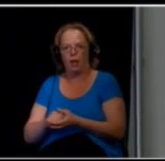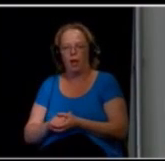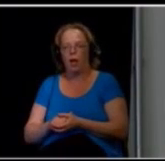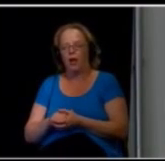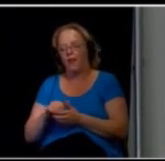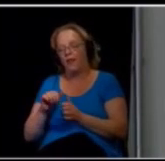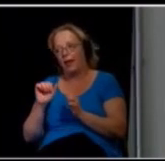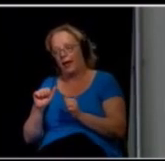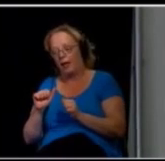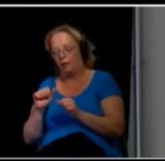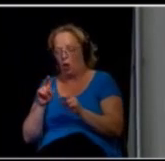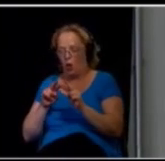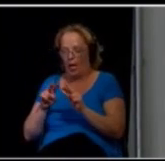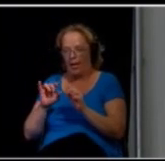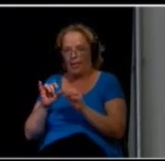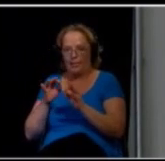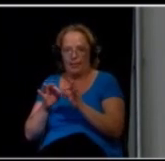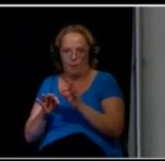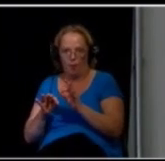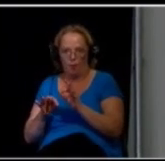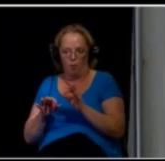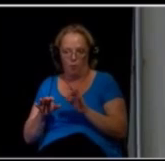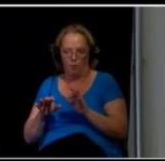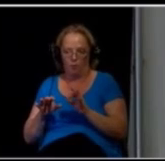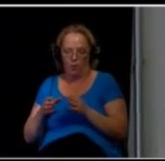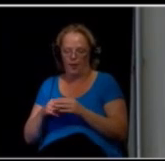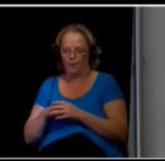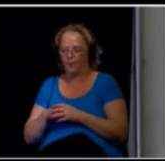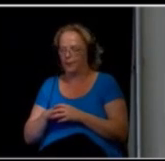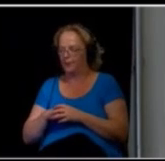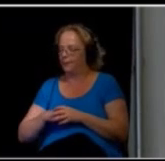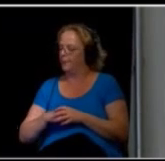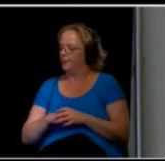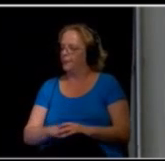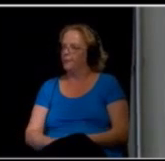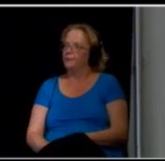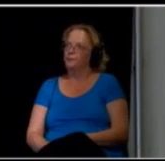And the potential is enormous. In fact, I mean, even if